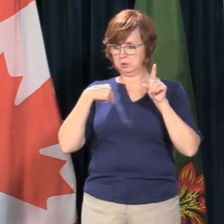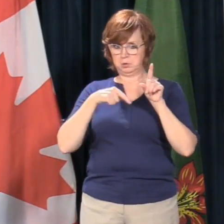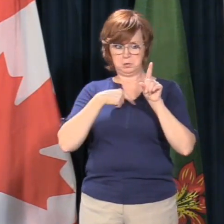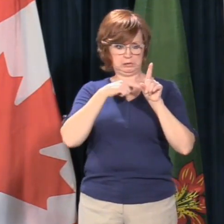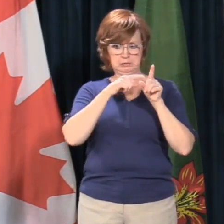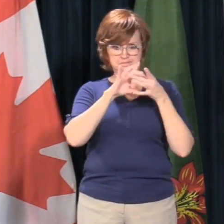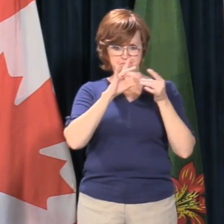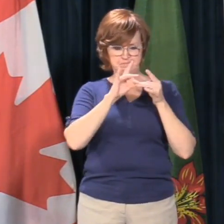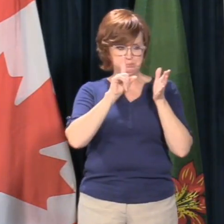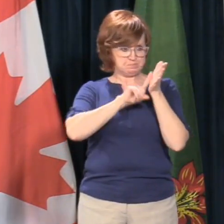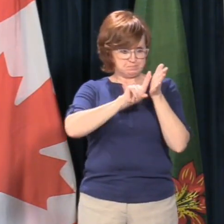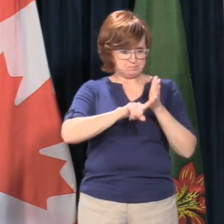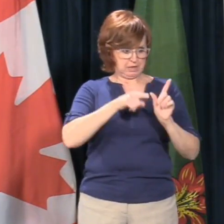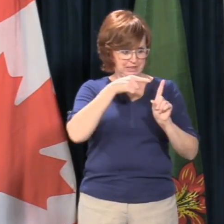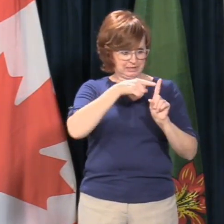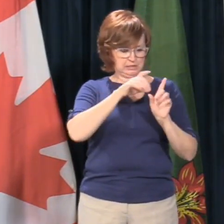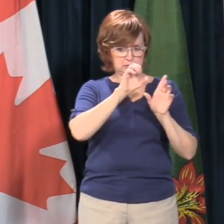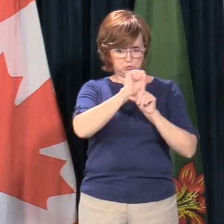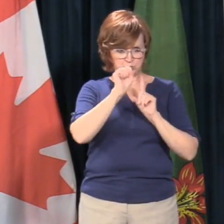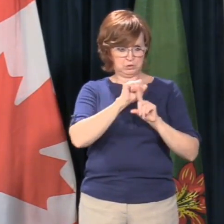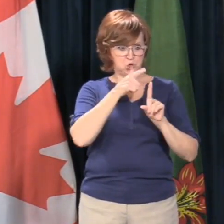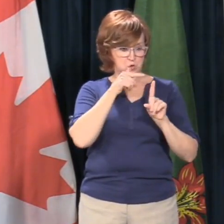is very